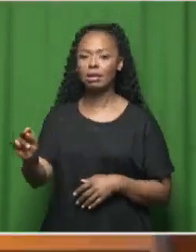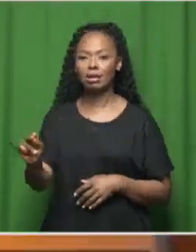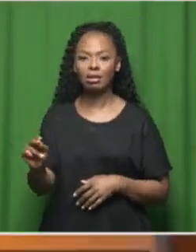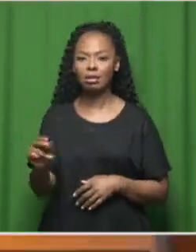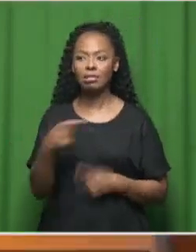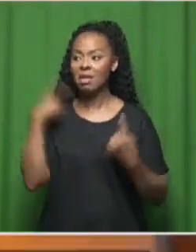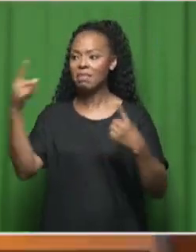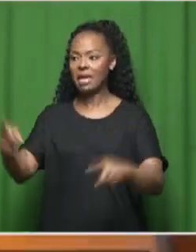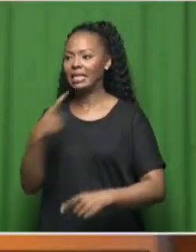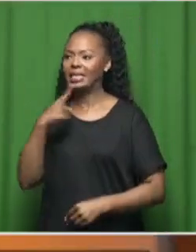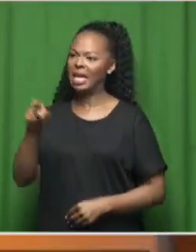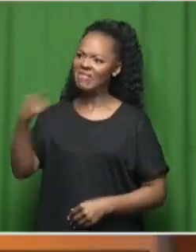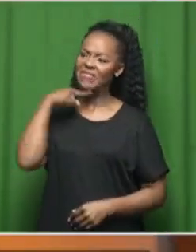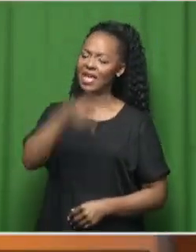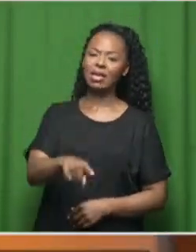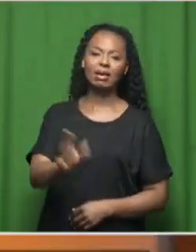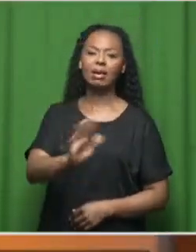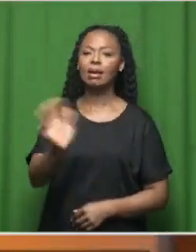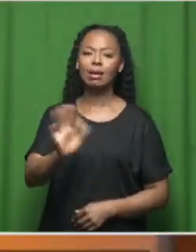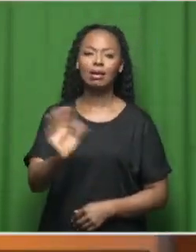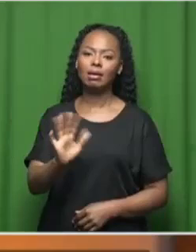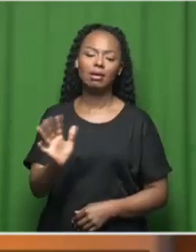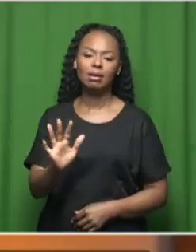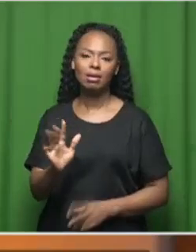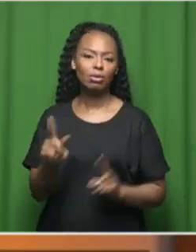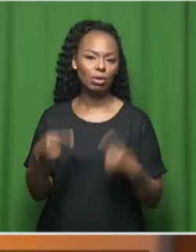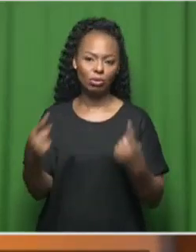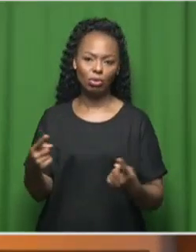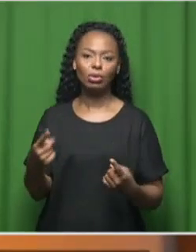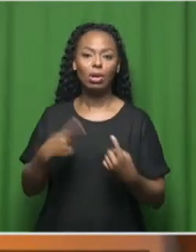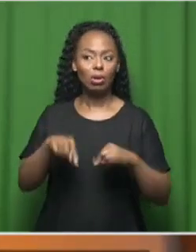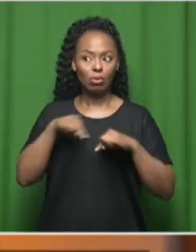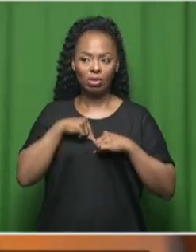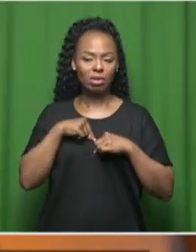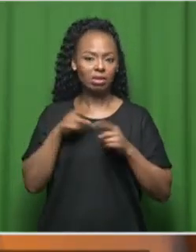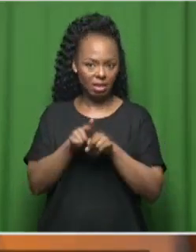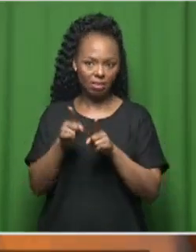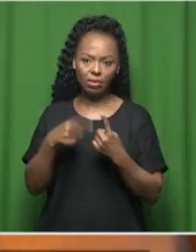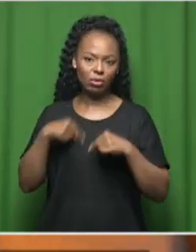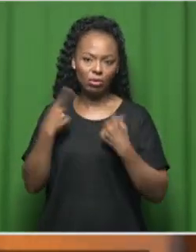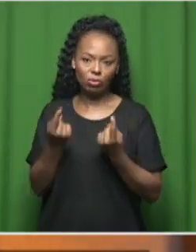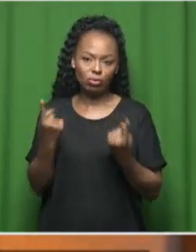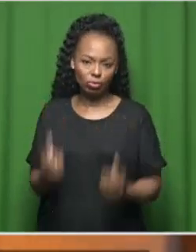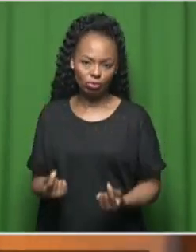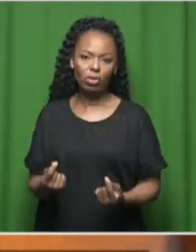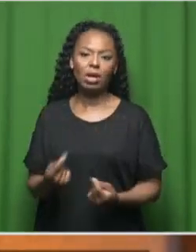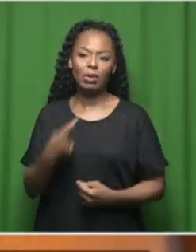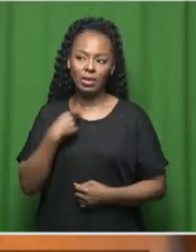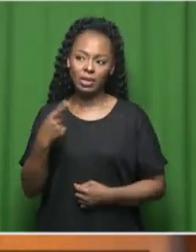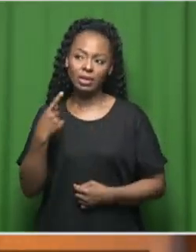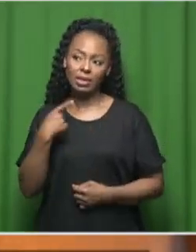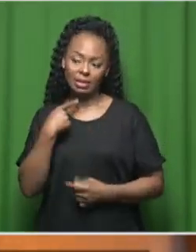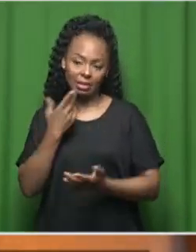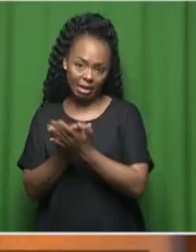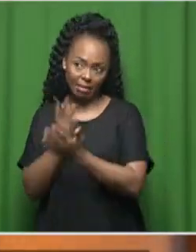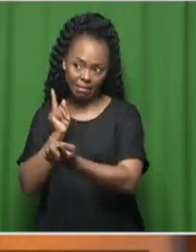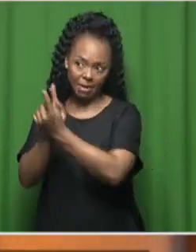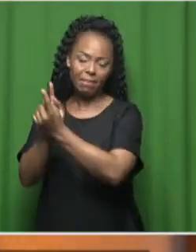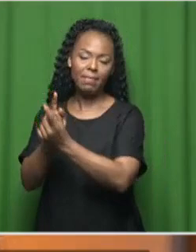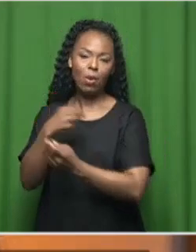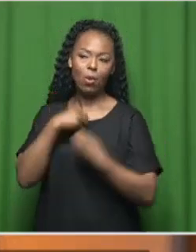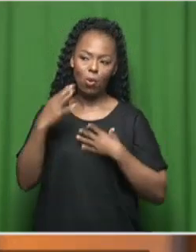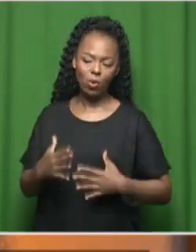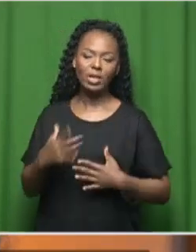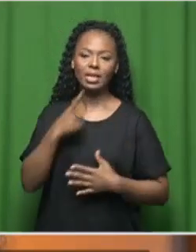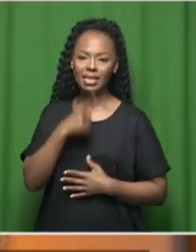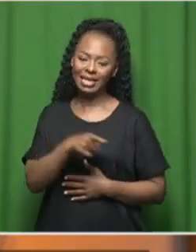it ourselves. We can go speak to the shop owners about it and show them the proof that you are selling a counterfeit goods, but we